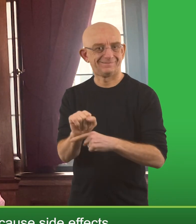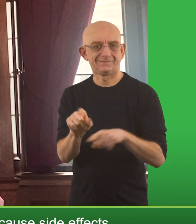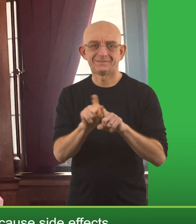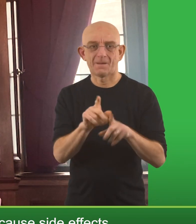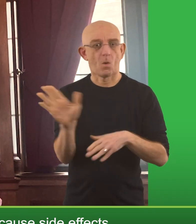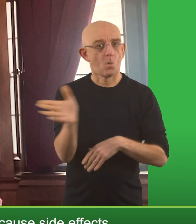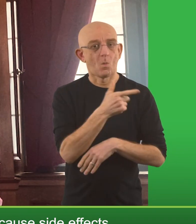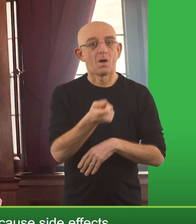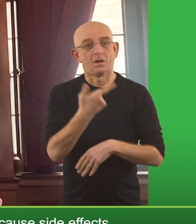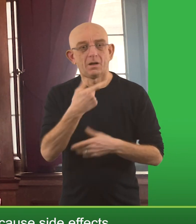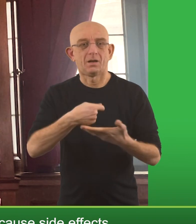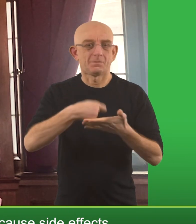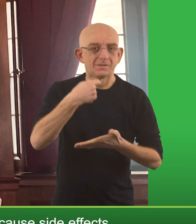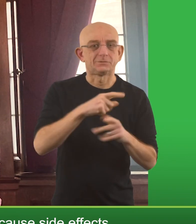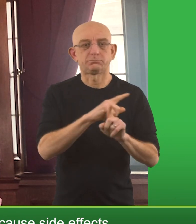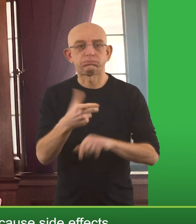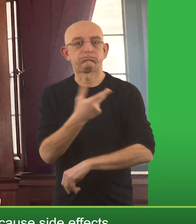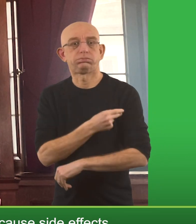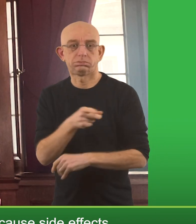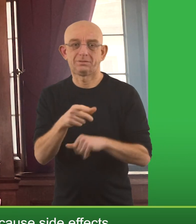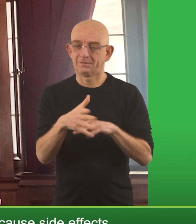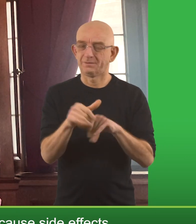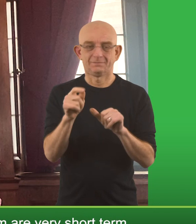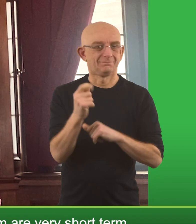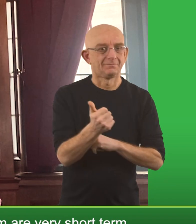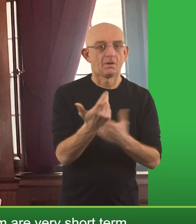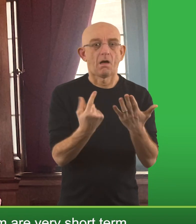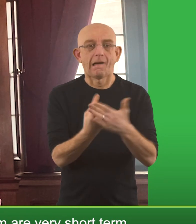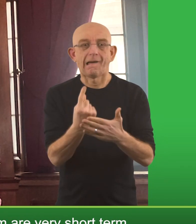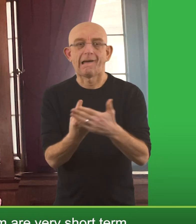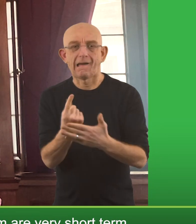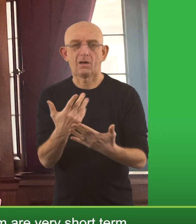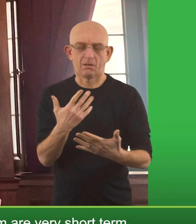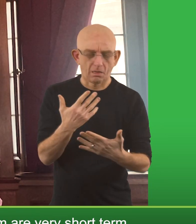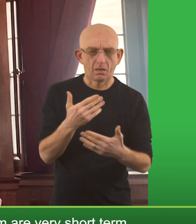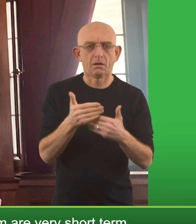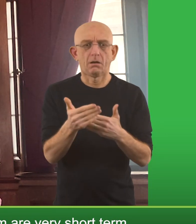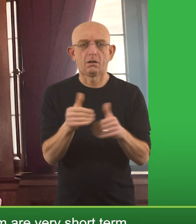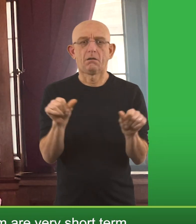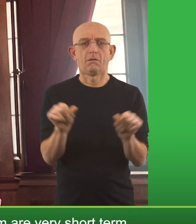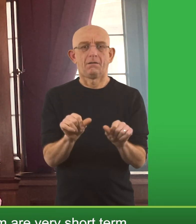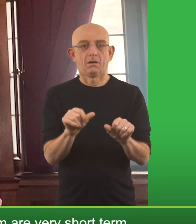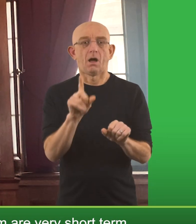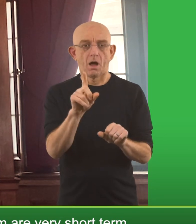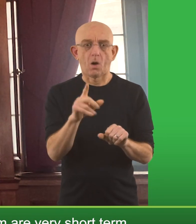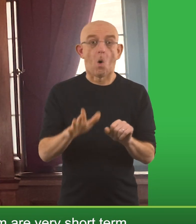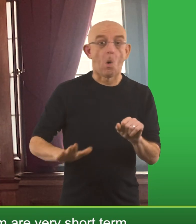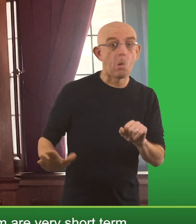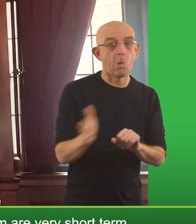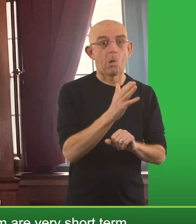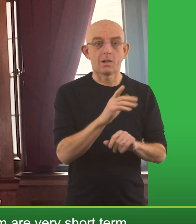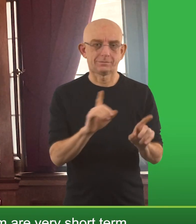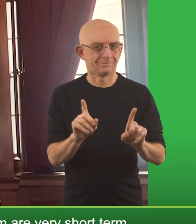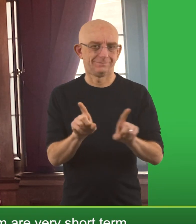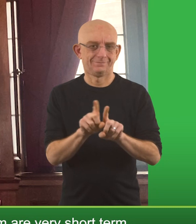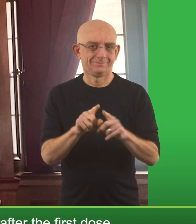pandemic. Like all medicines, vaccines can cause side effects. Most of these are mild, most of them are very short term, and not everyone gets